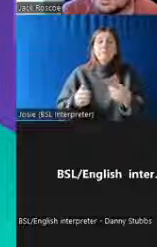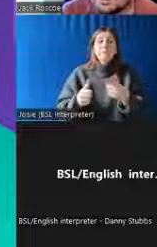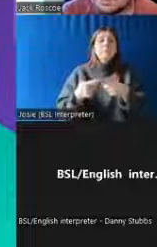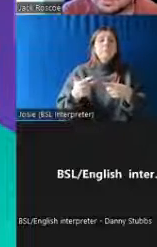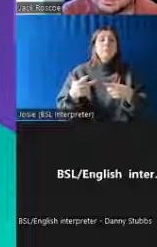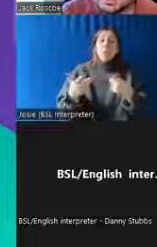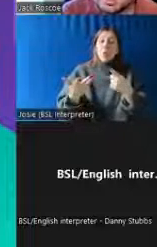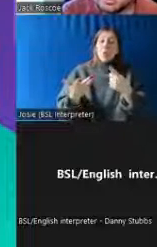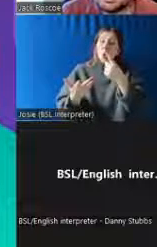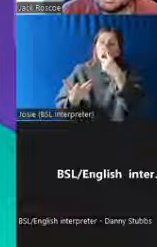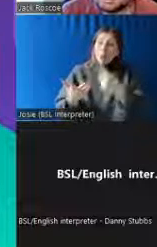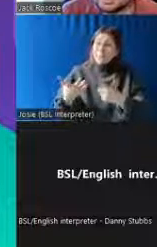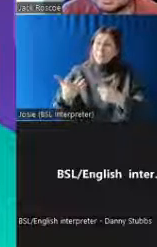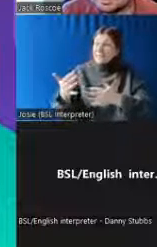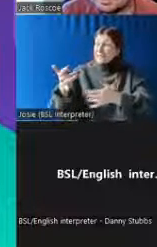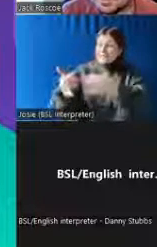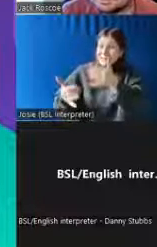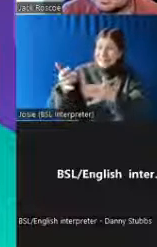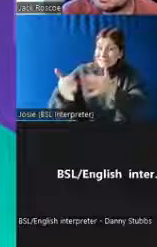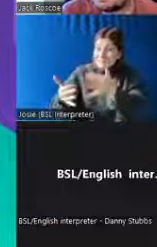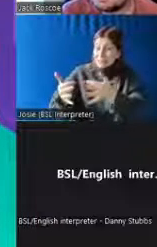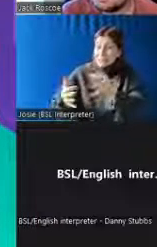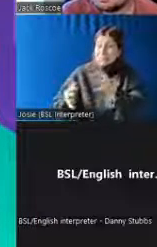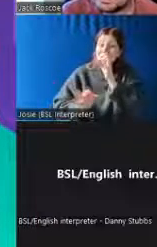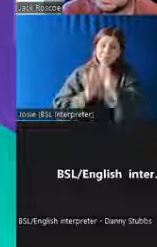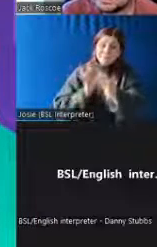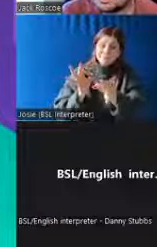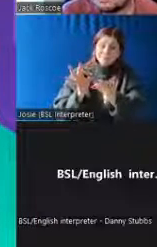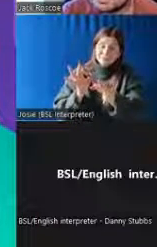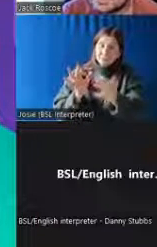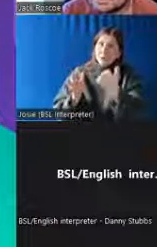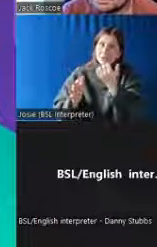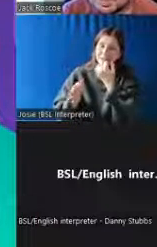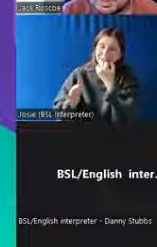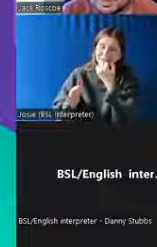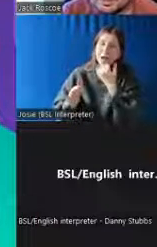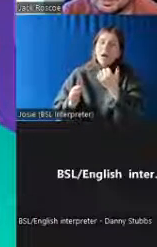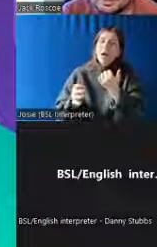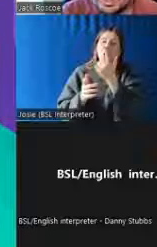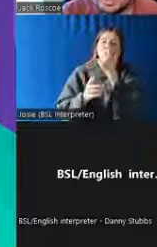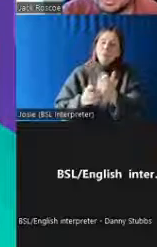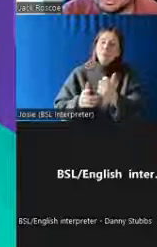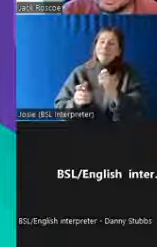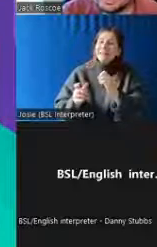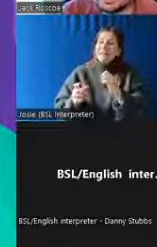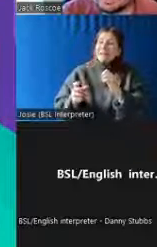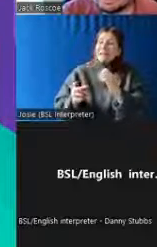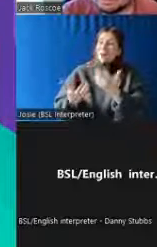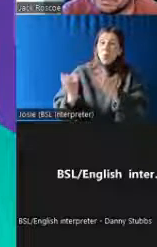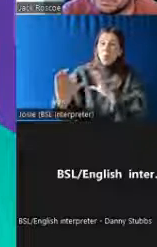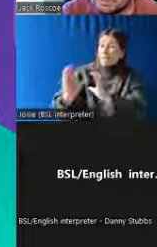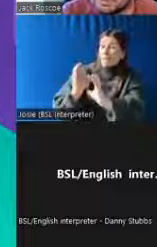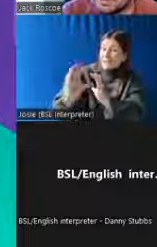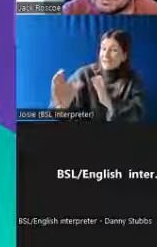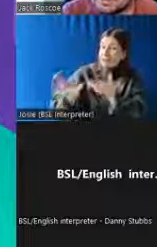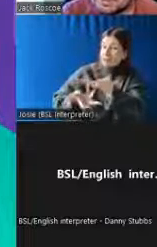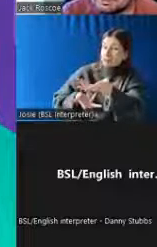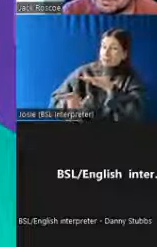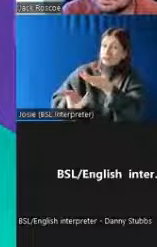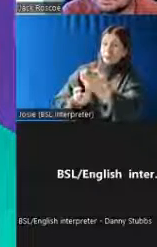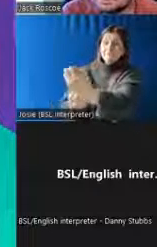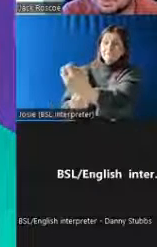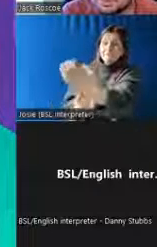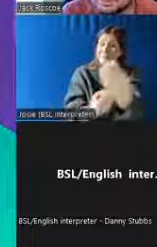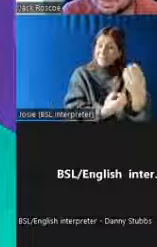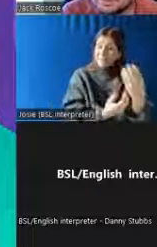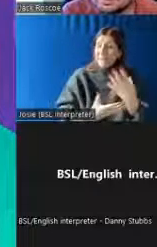statistical things, qualitative data, so more free and conversational feedback. And in previous webinars in this